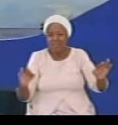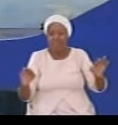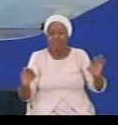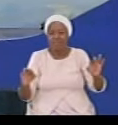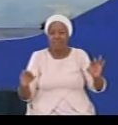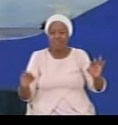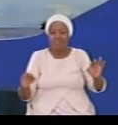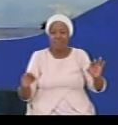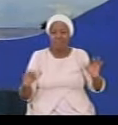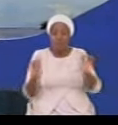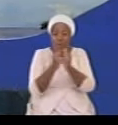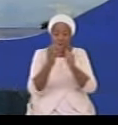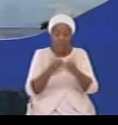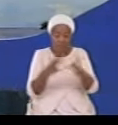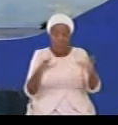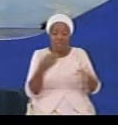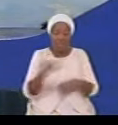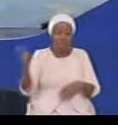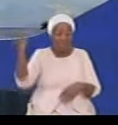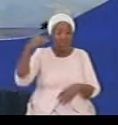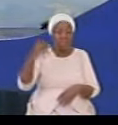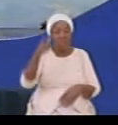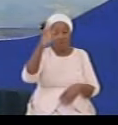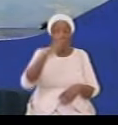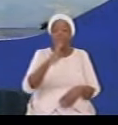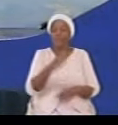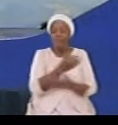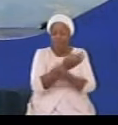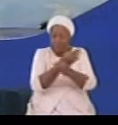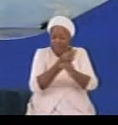With the abundance of the grace of God in your life, free.